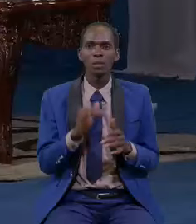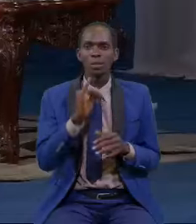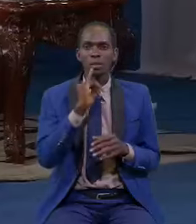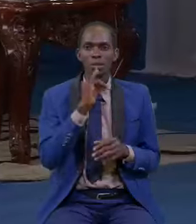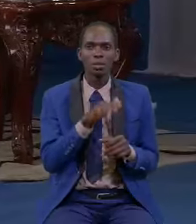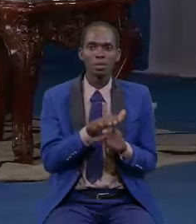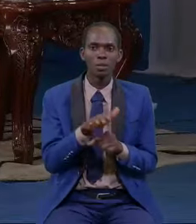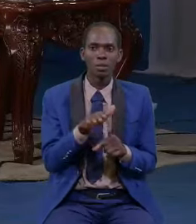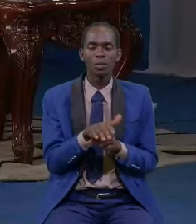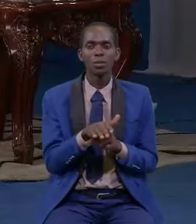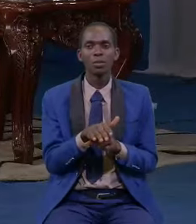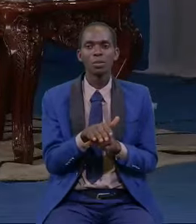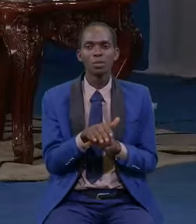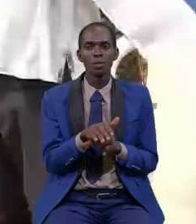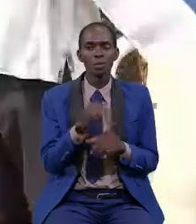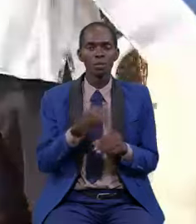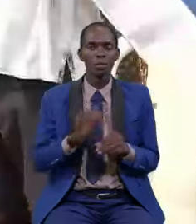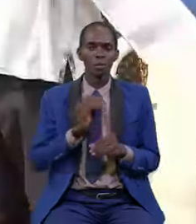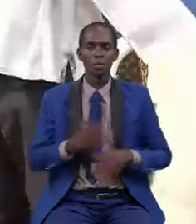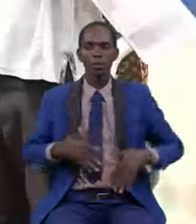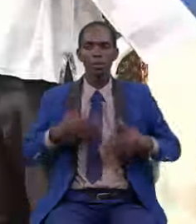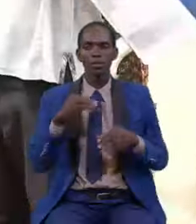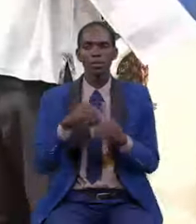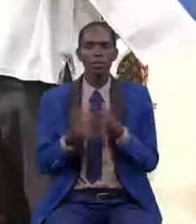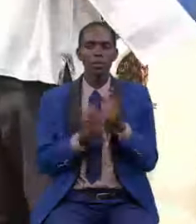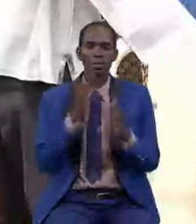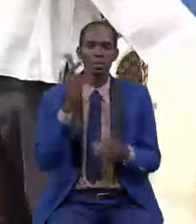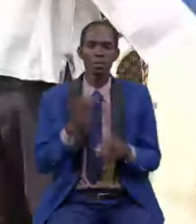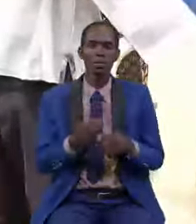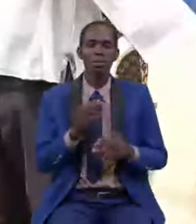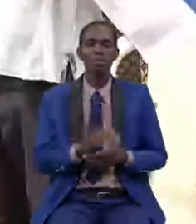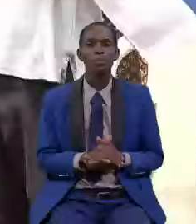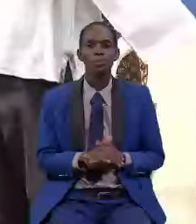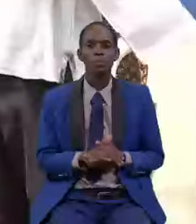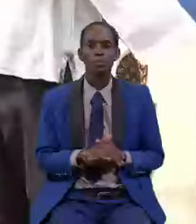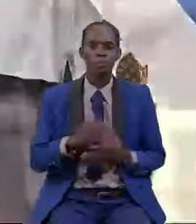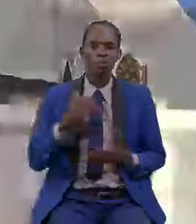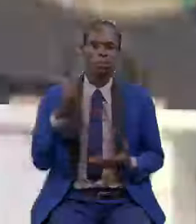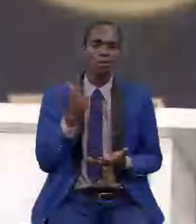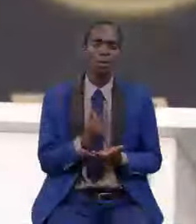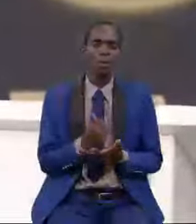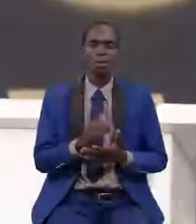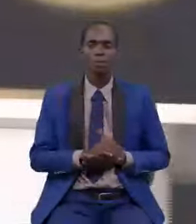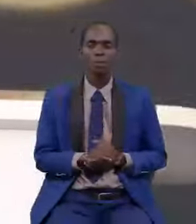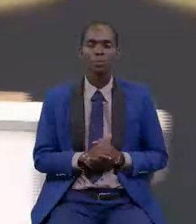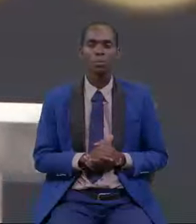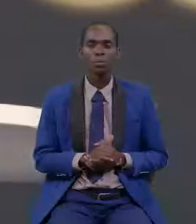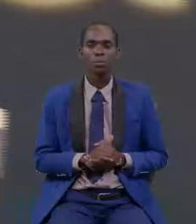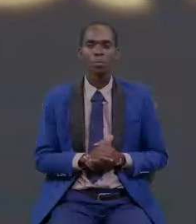our lives in Jesus' name. Amen. Amen.